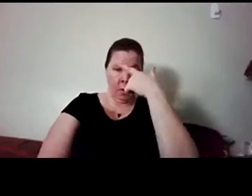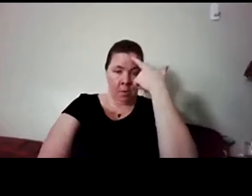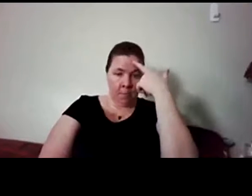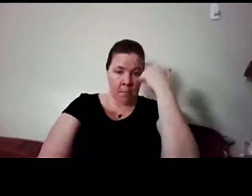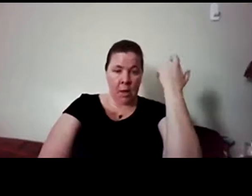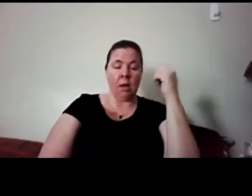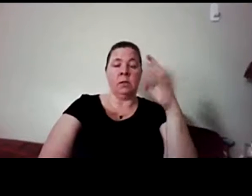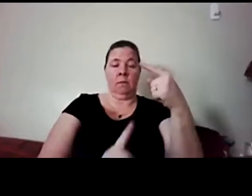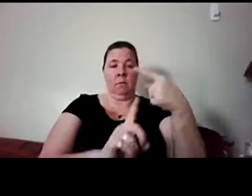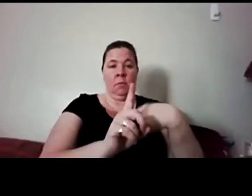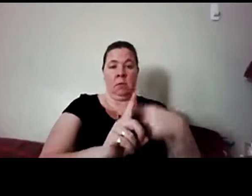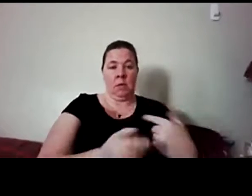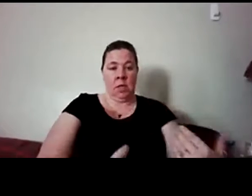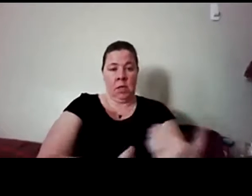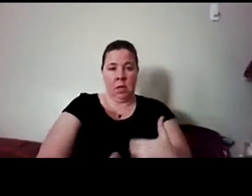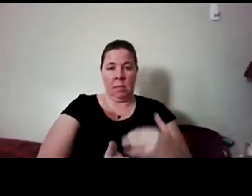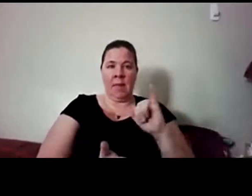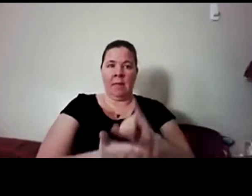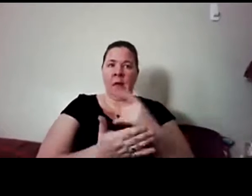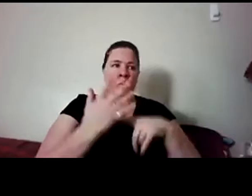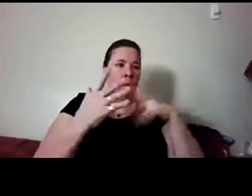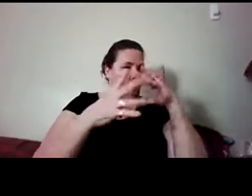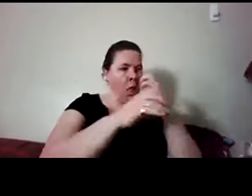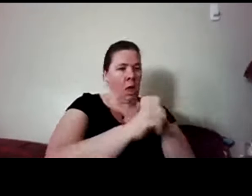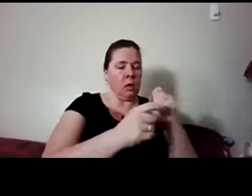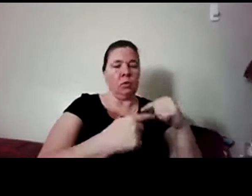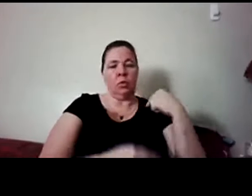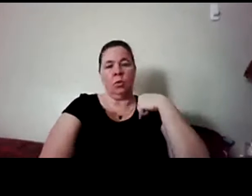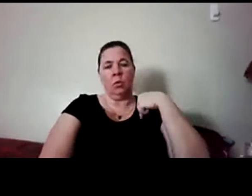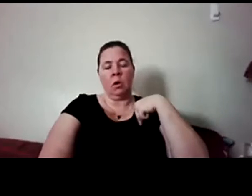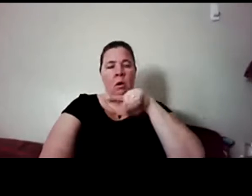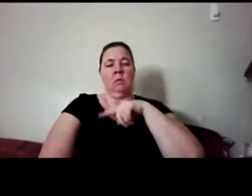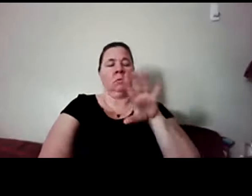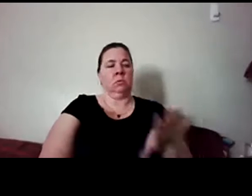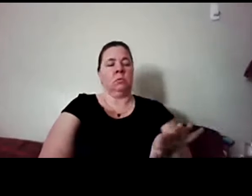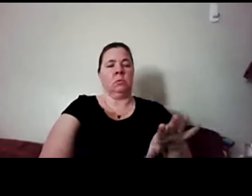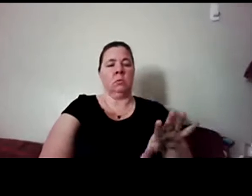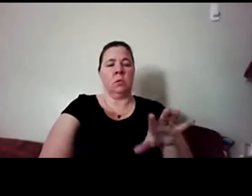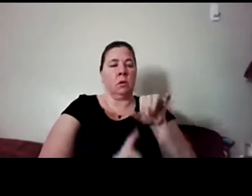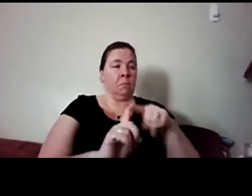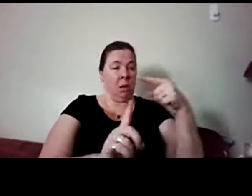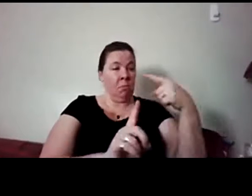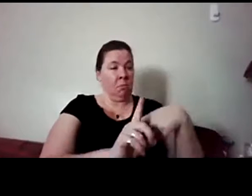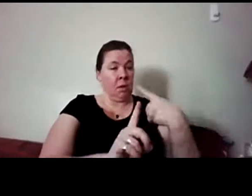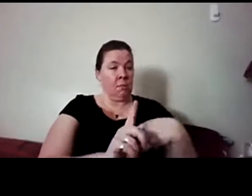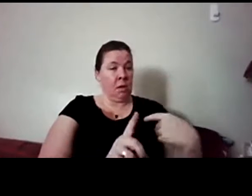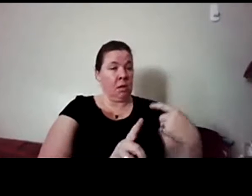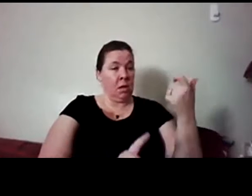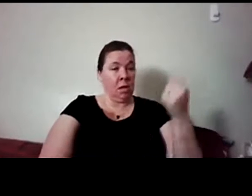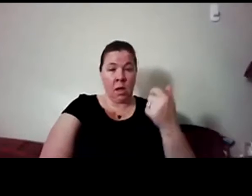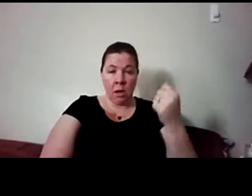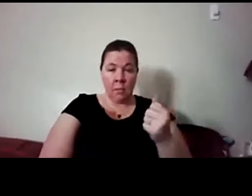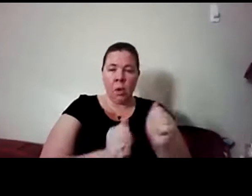residual income. That's what attracts us. But you cannot have monthly residual income without monthly